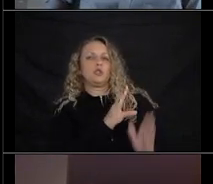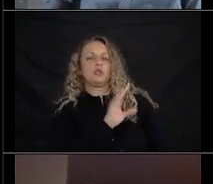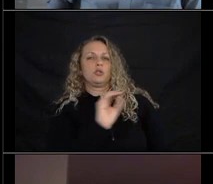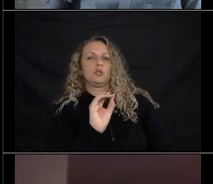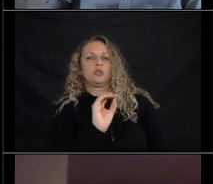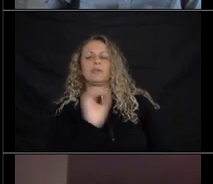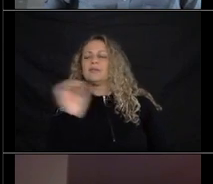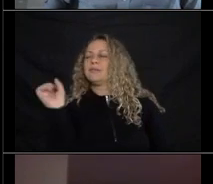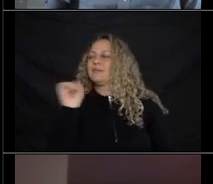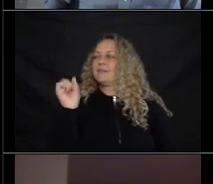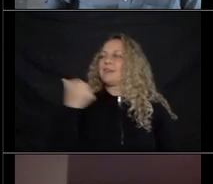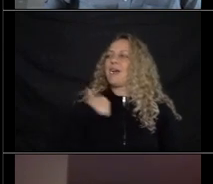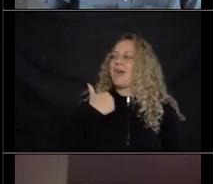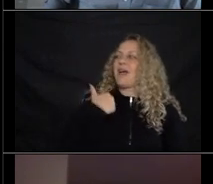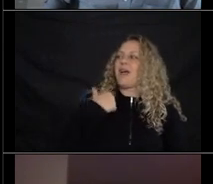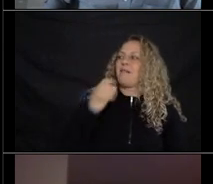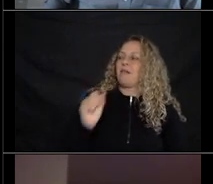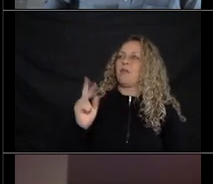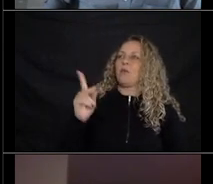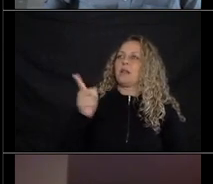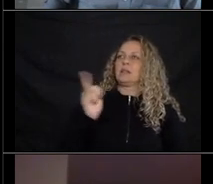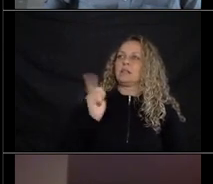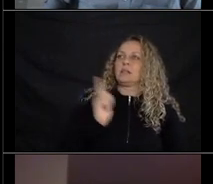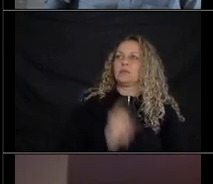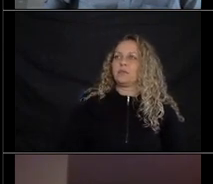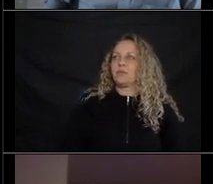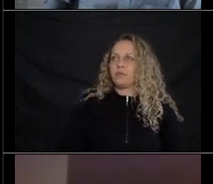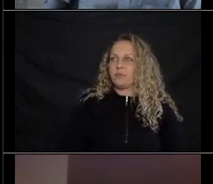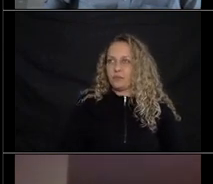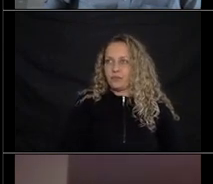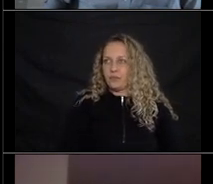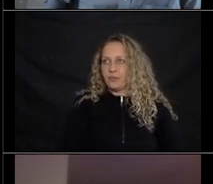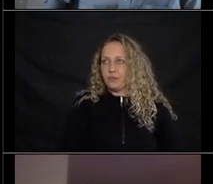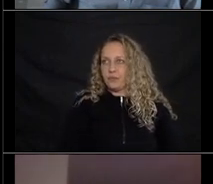Yes, sir, I'll be loading that in a second.